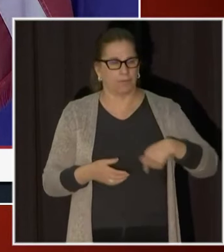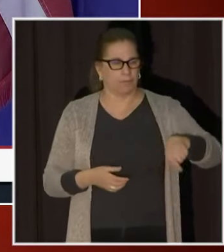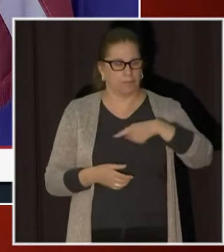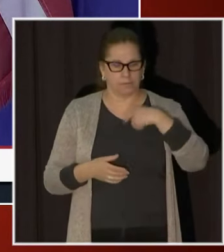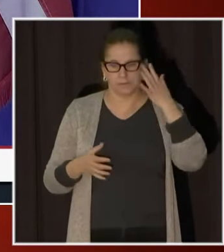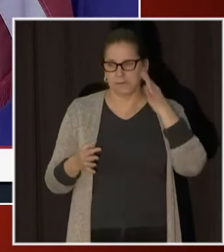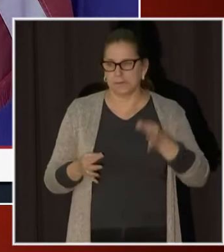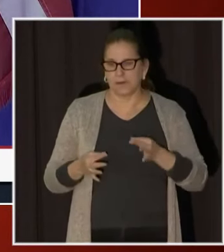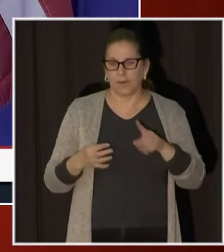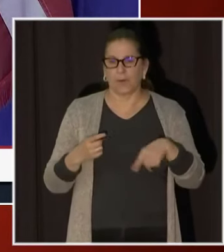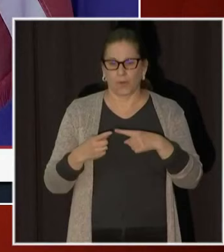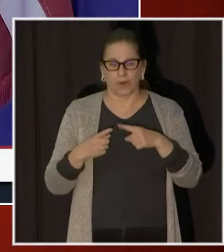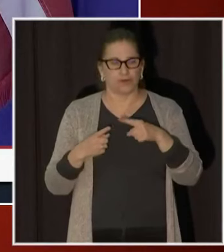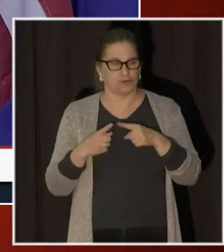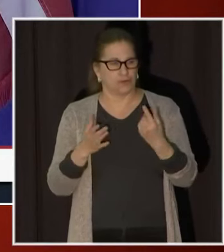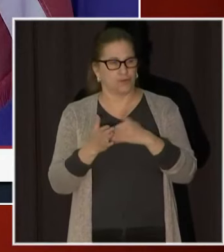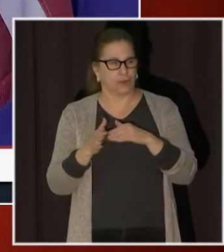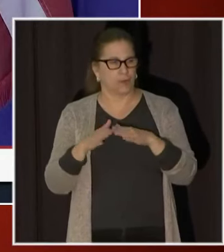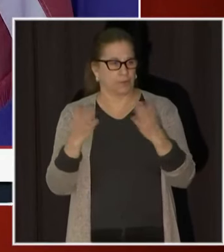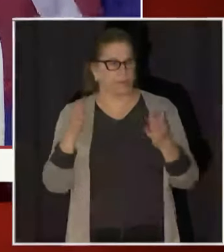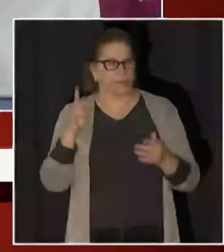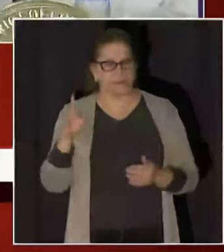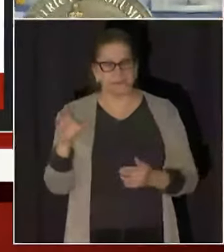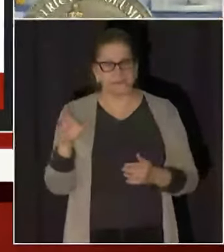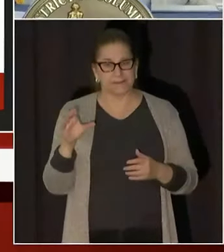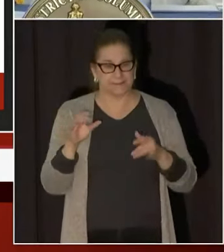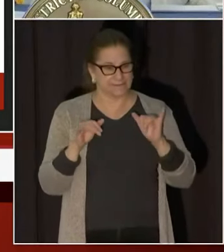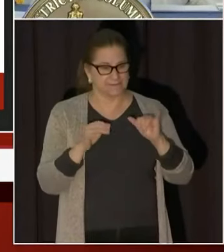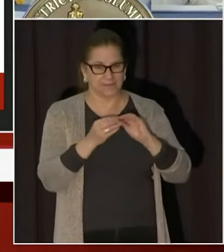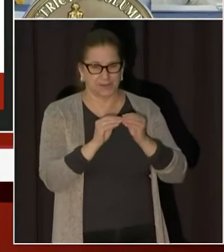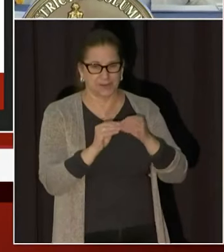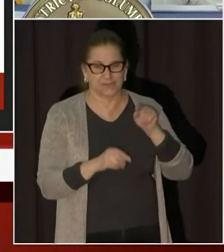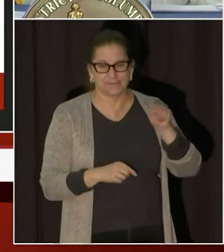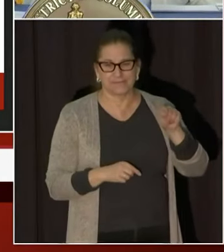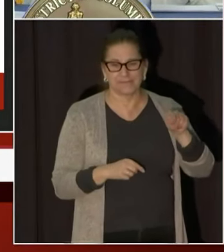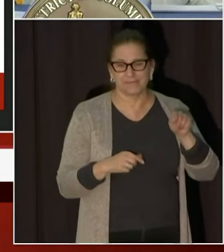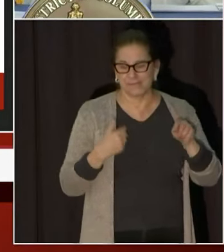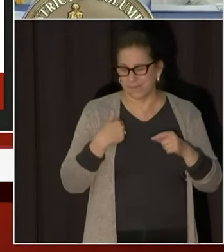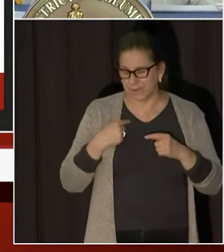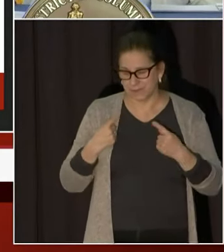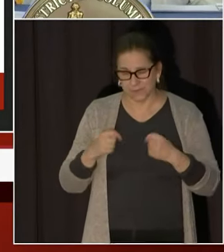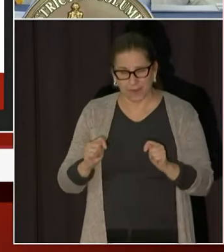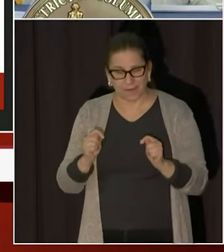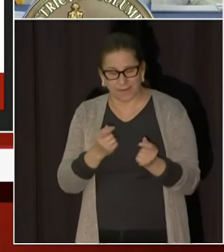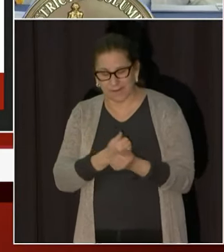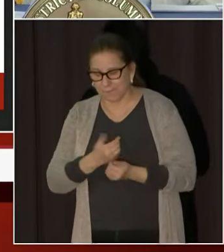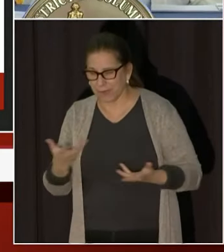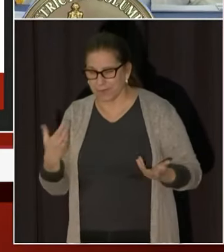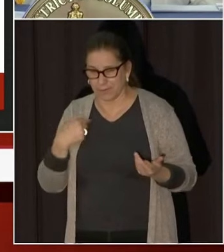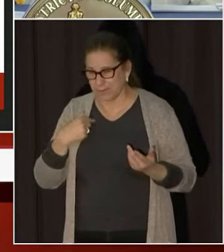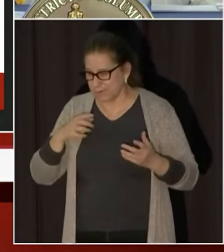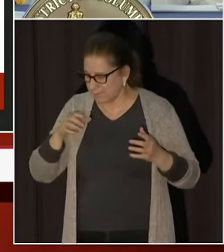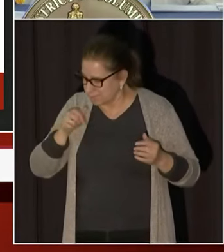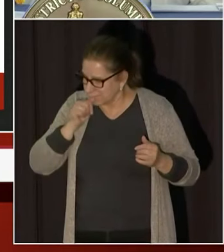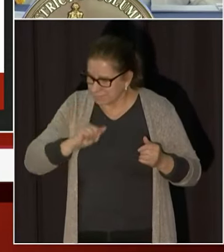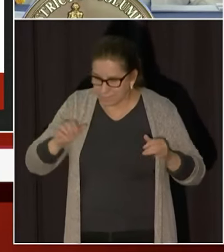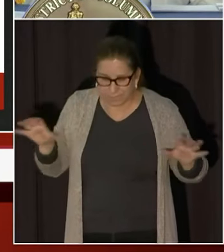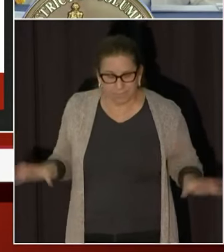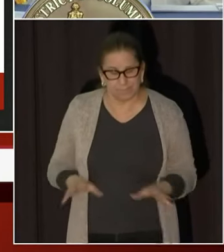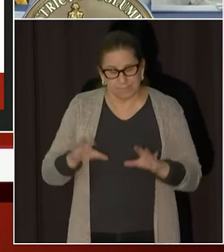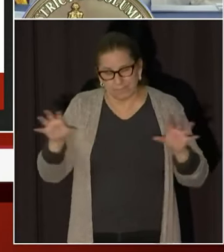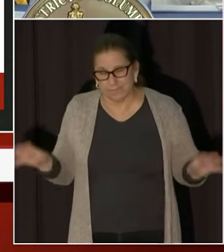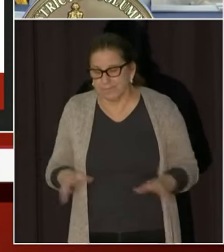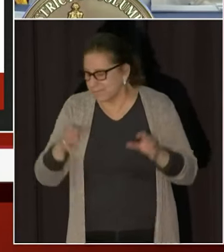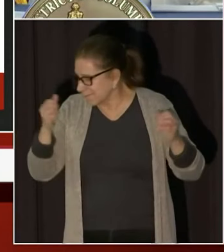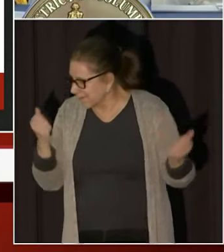good question is, are we doing everything we can to limit our travel to essential trips